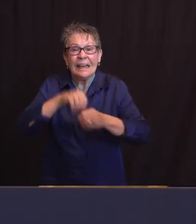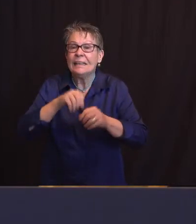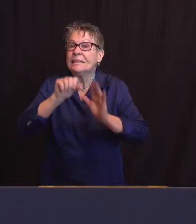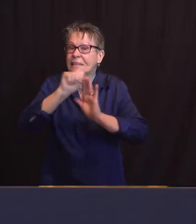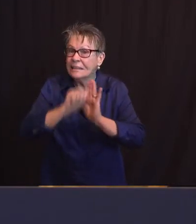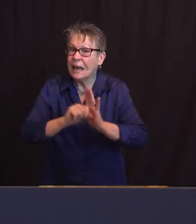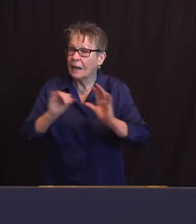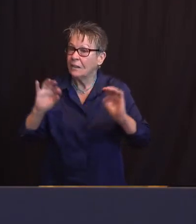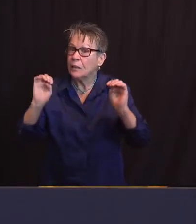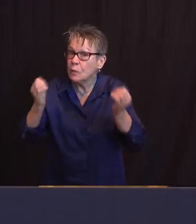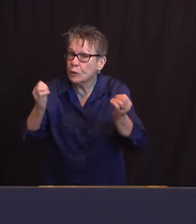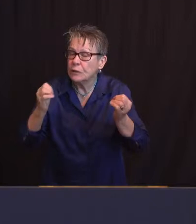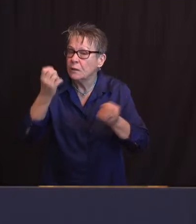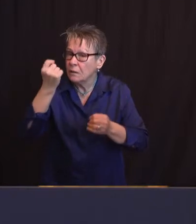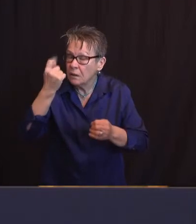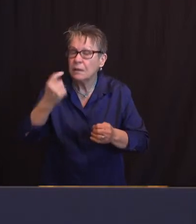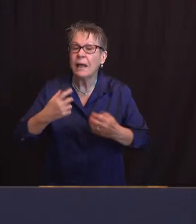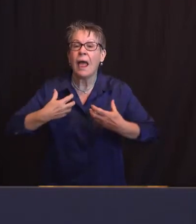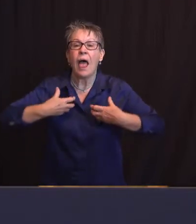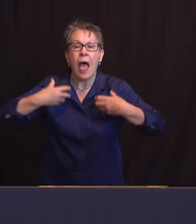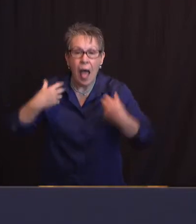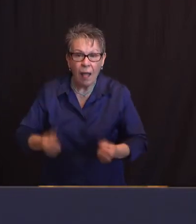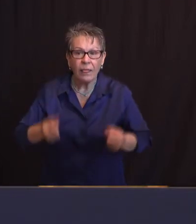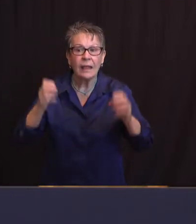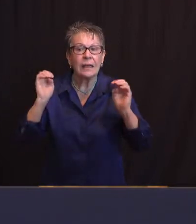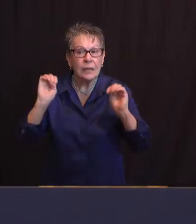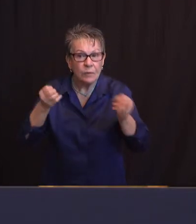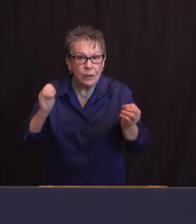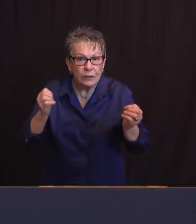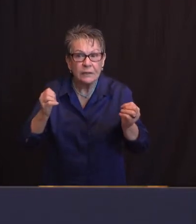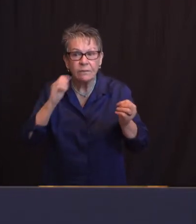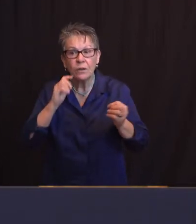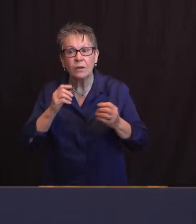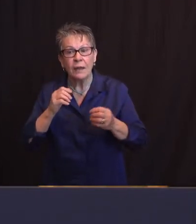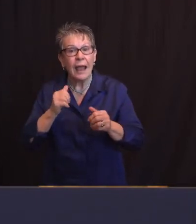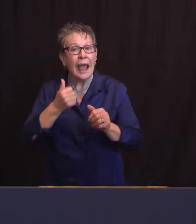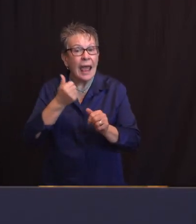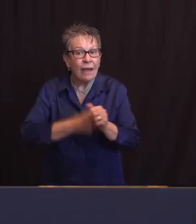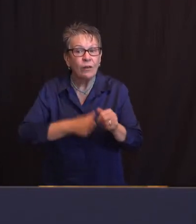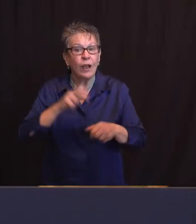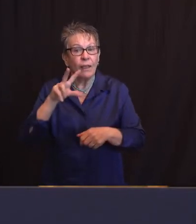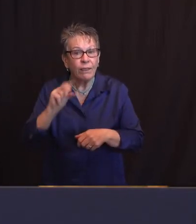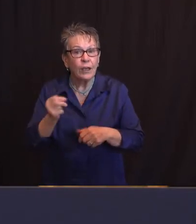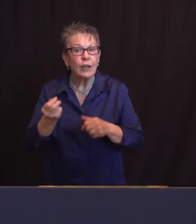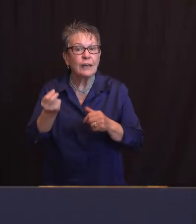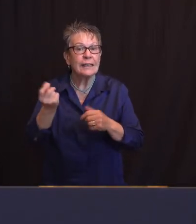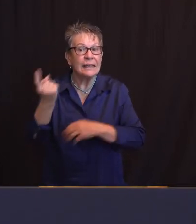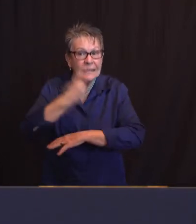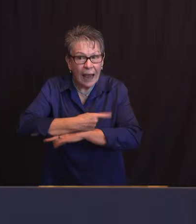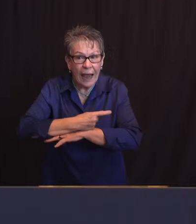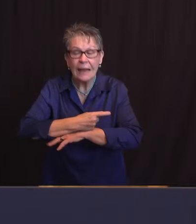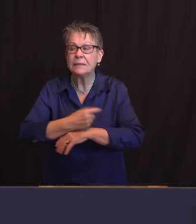one that has to be renewed every 30 days, has direct, explicit,